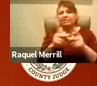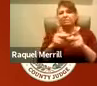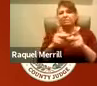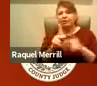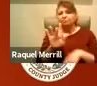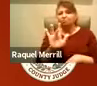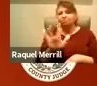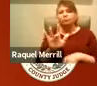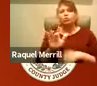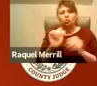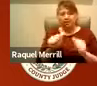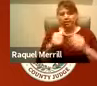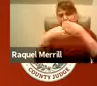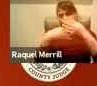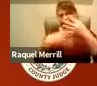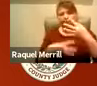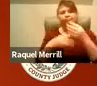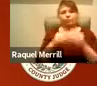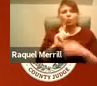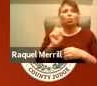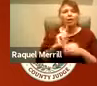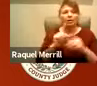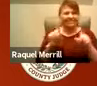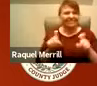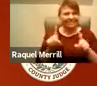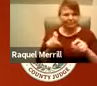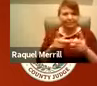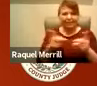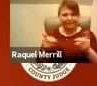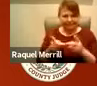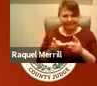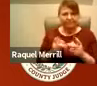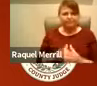to receive some more information.